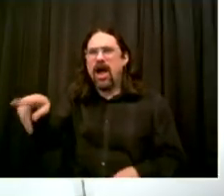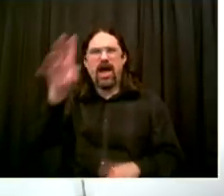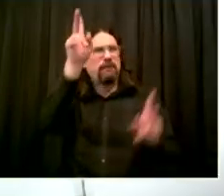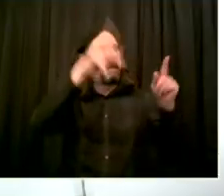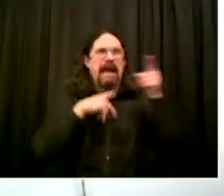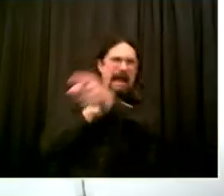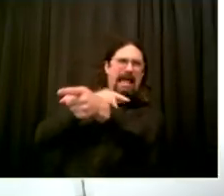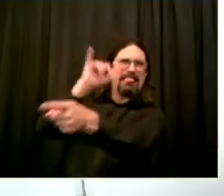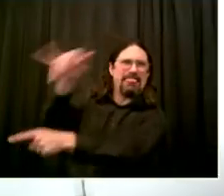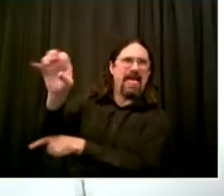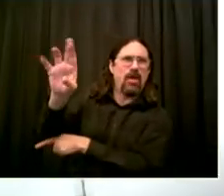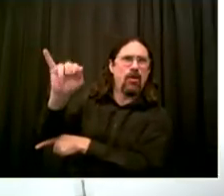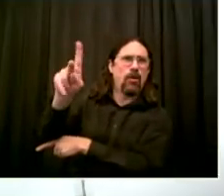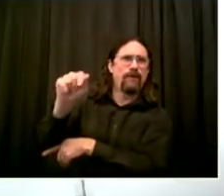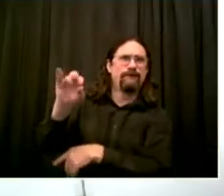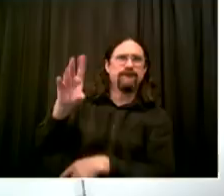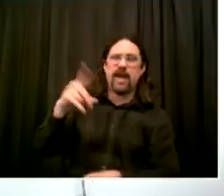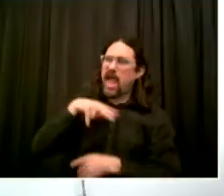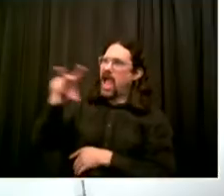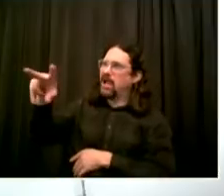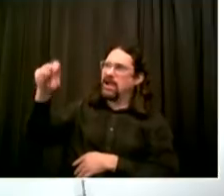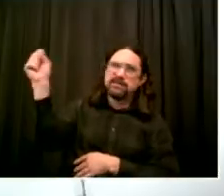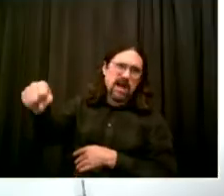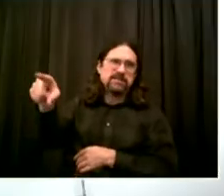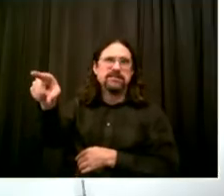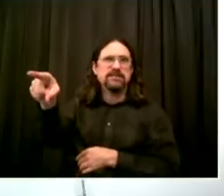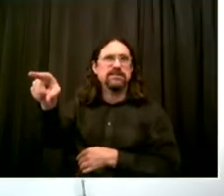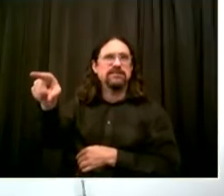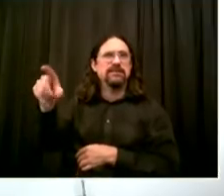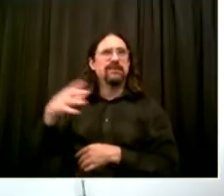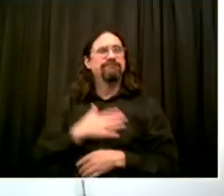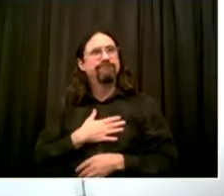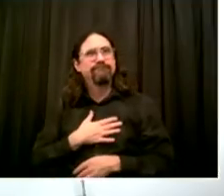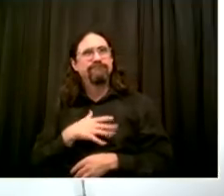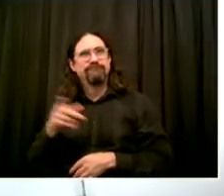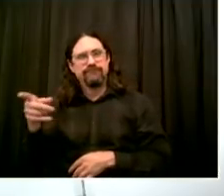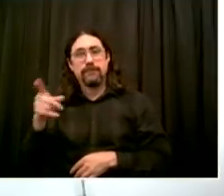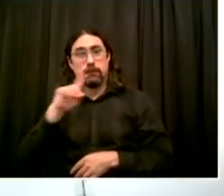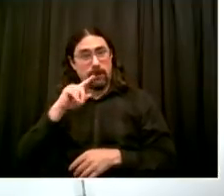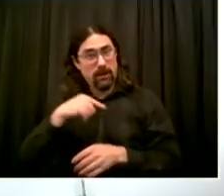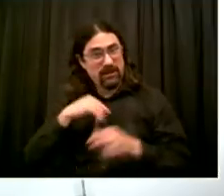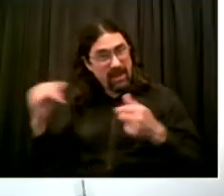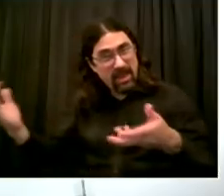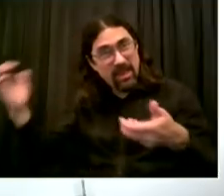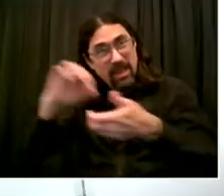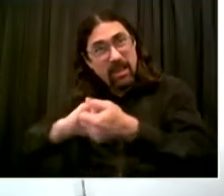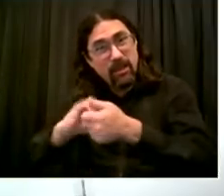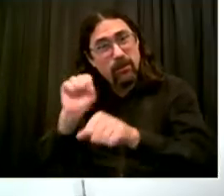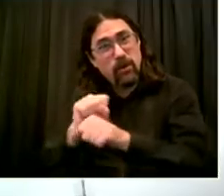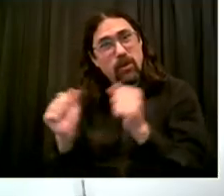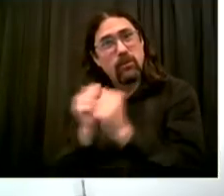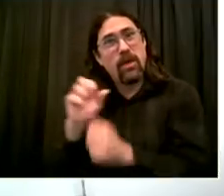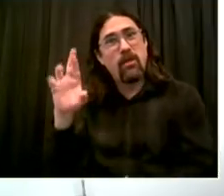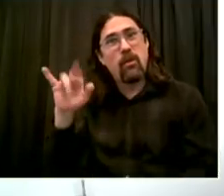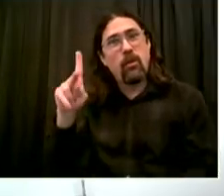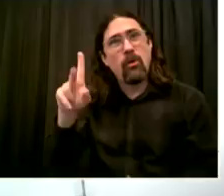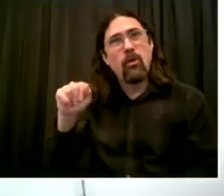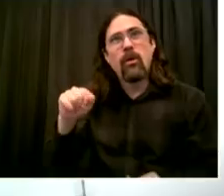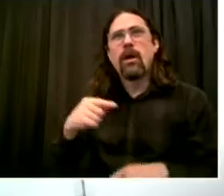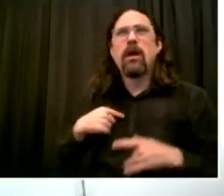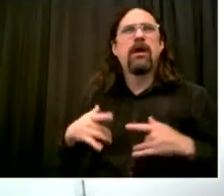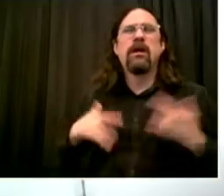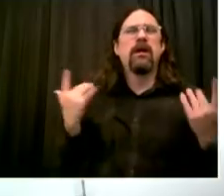have done, will do to preserve the work of our crisis management system. Erica's always saying, help us, help us, help